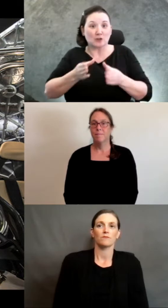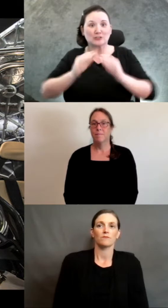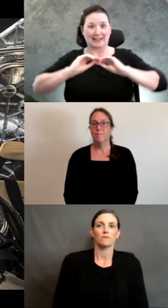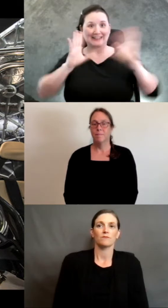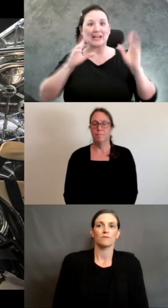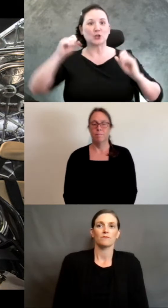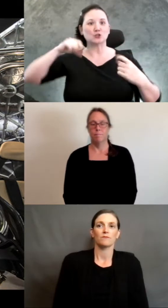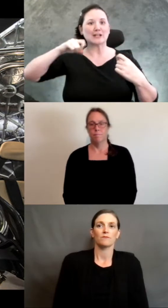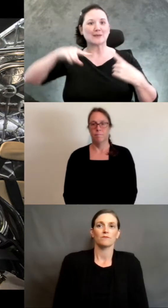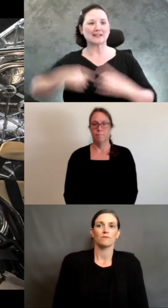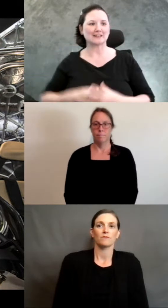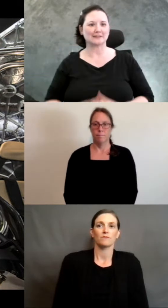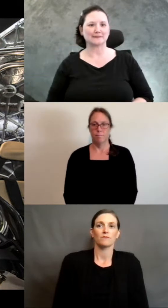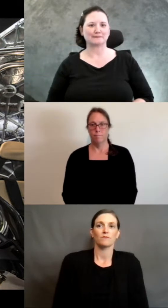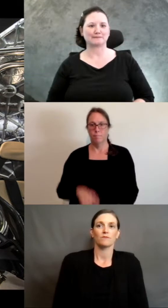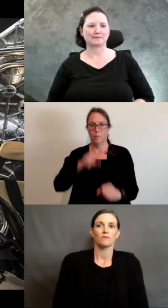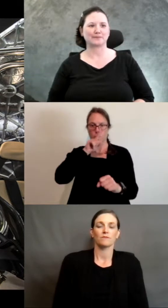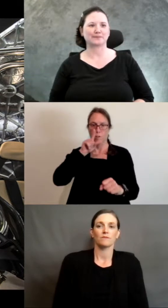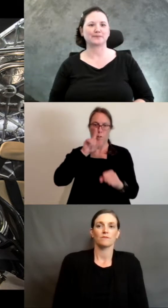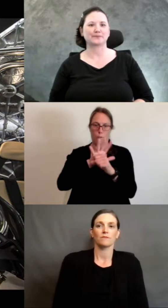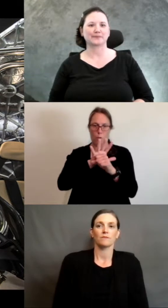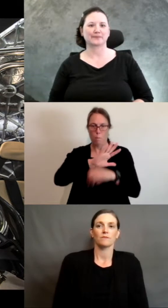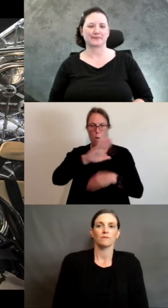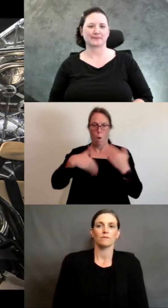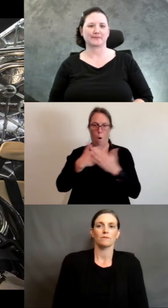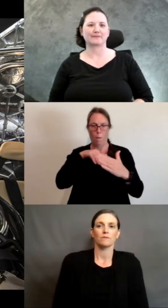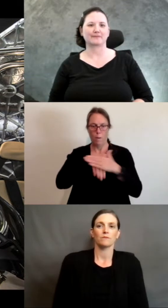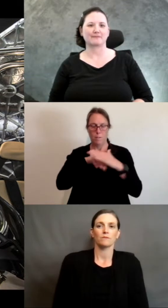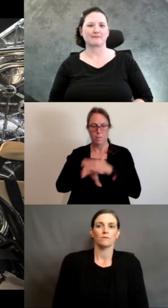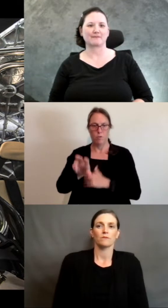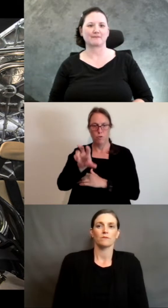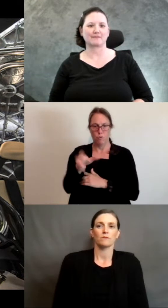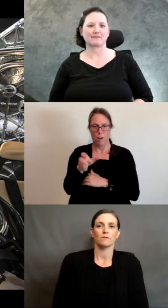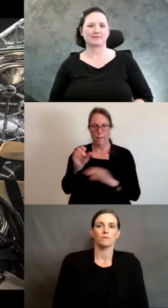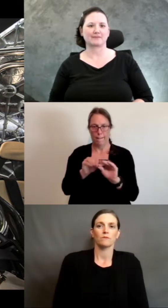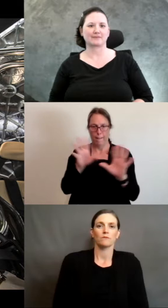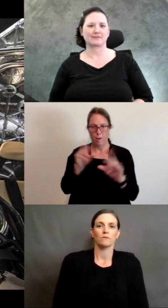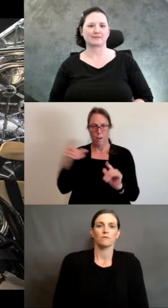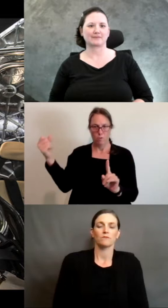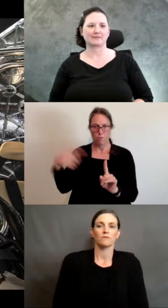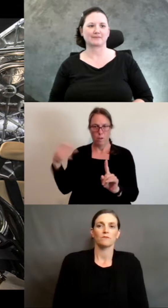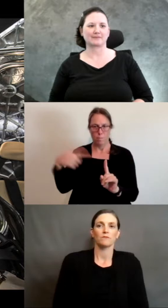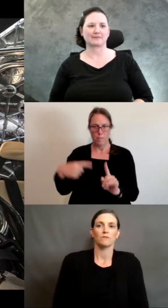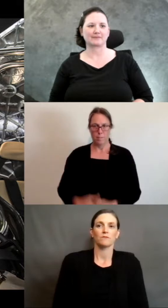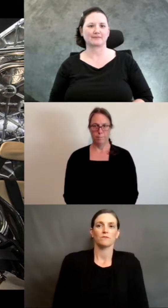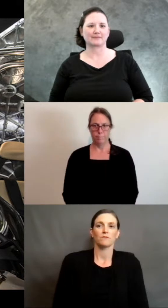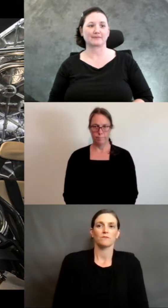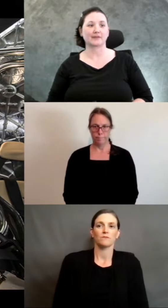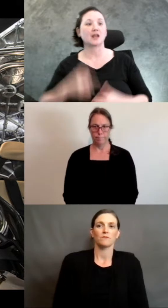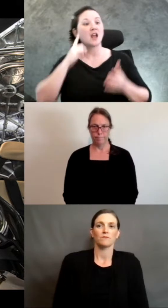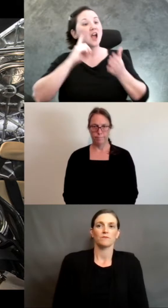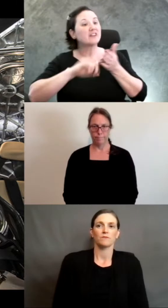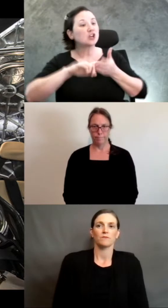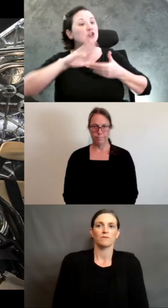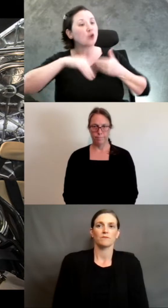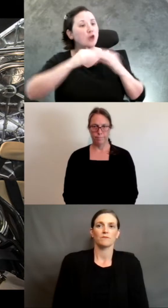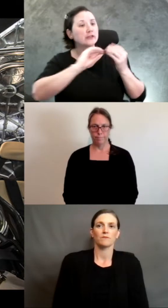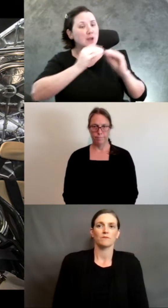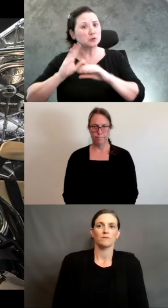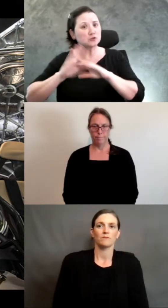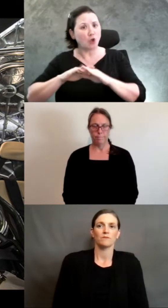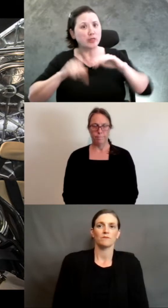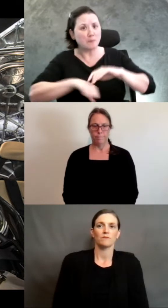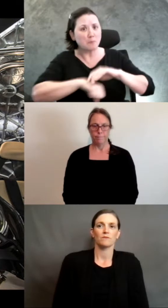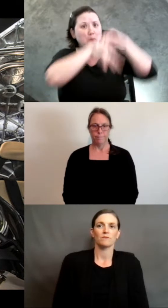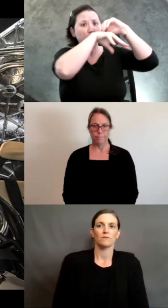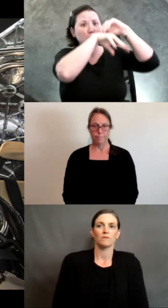Confirmed. All accessibility channels clear and transmitting. I've checked all the numbers on the propulsion counters. All engine systems